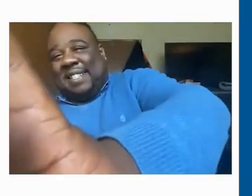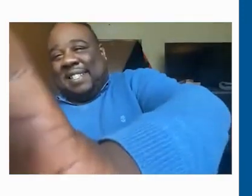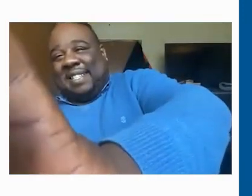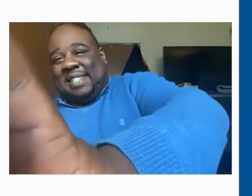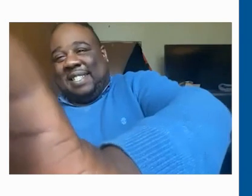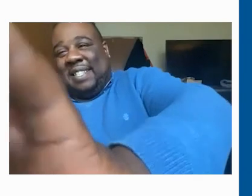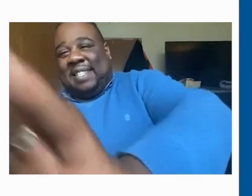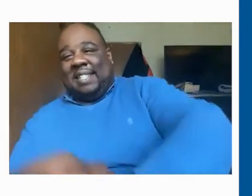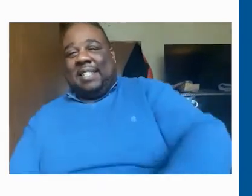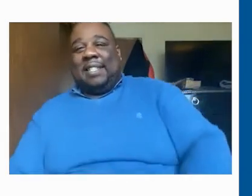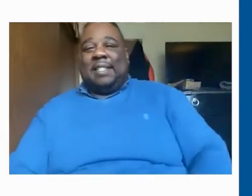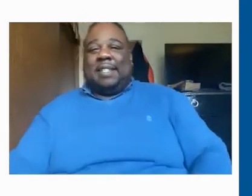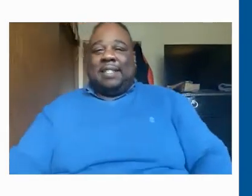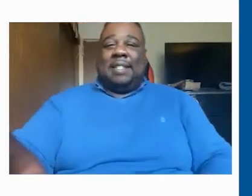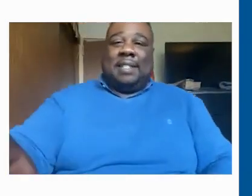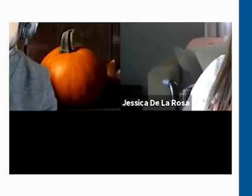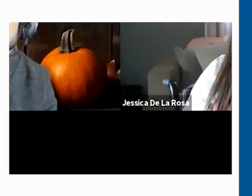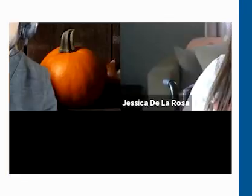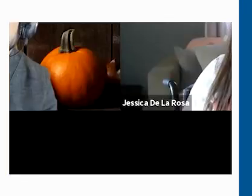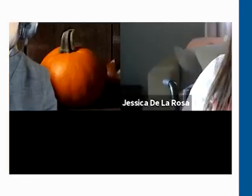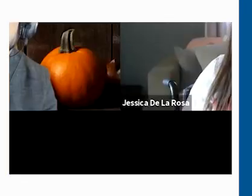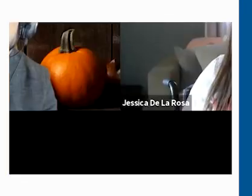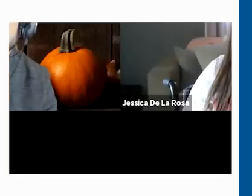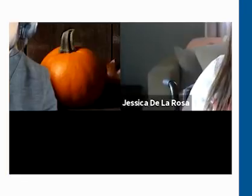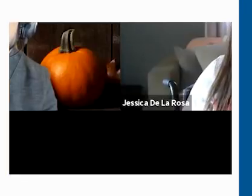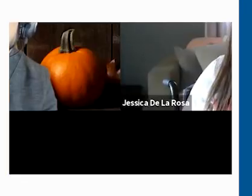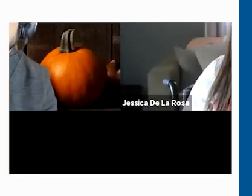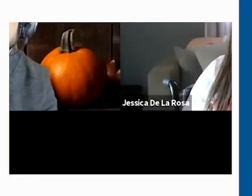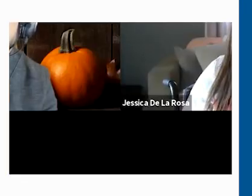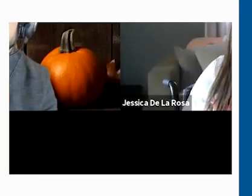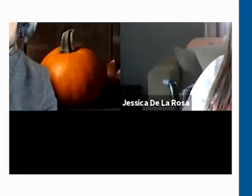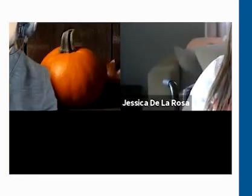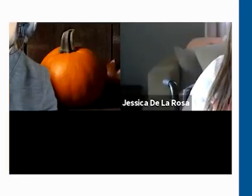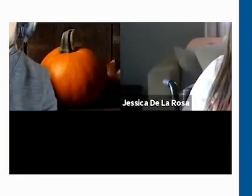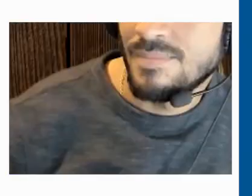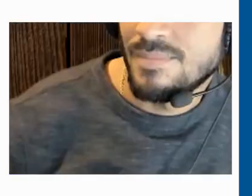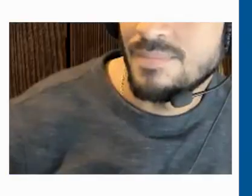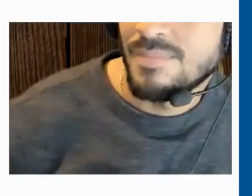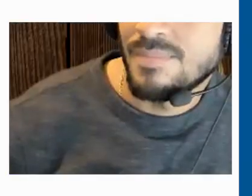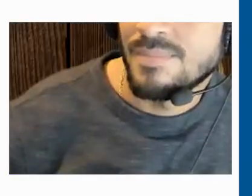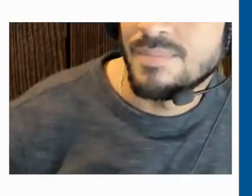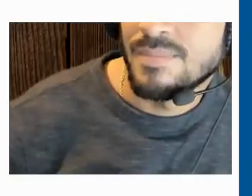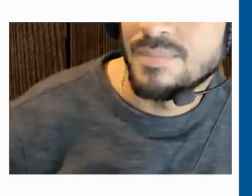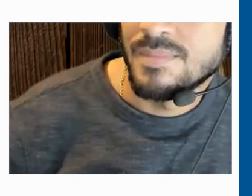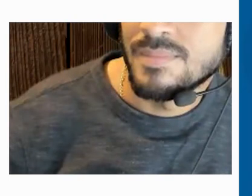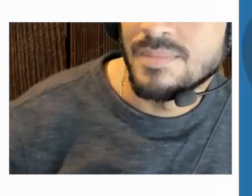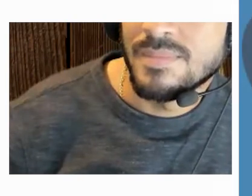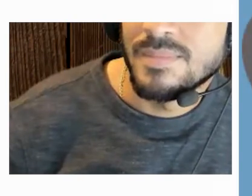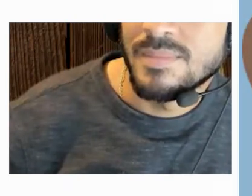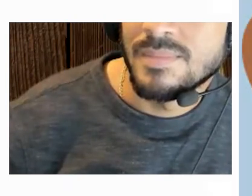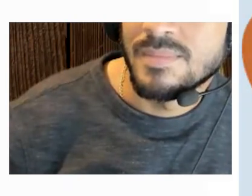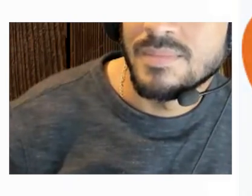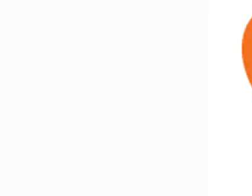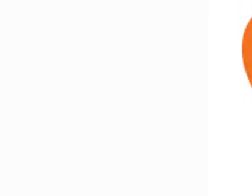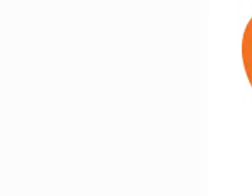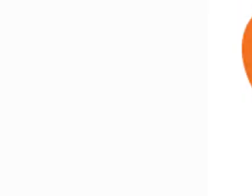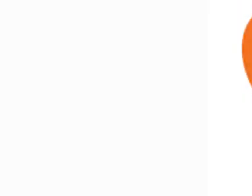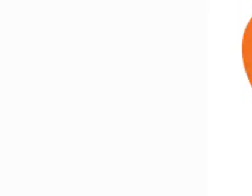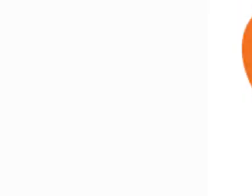bye. Bye. Tasks with meeting controls. Meeting control F3.